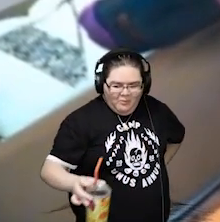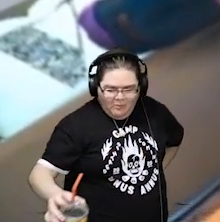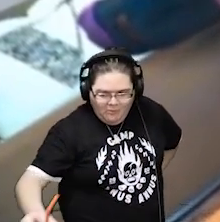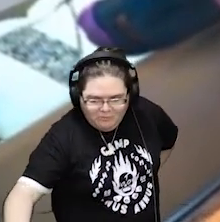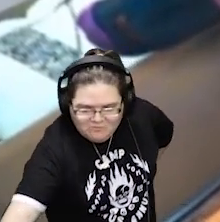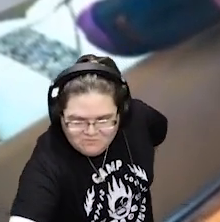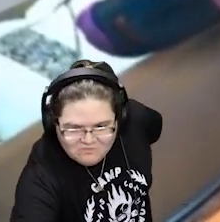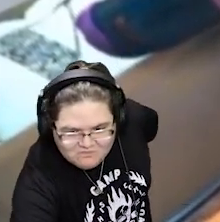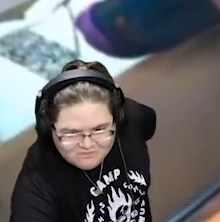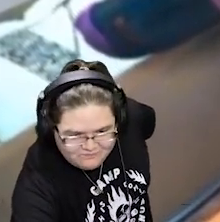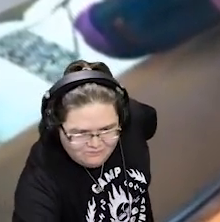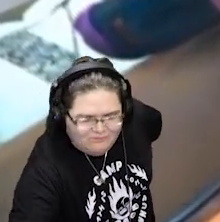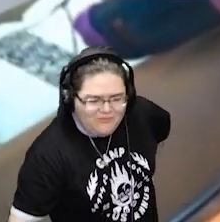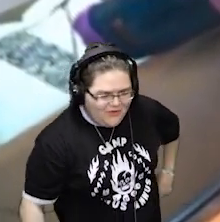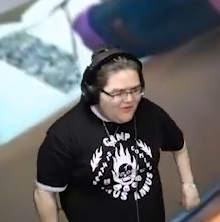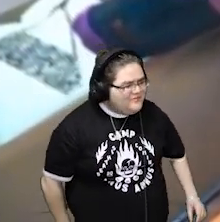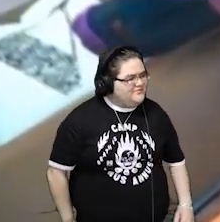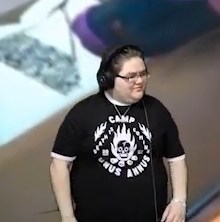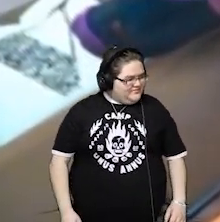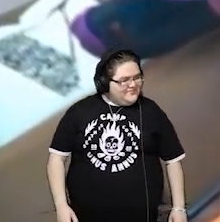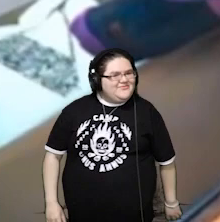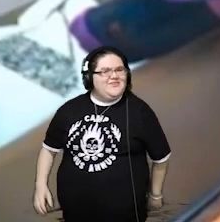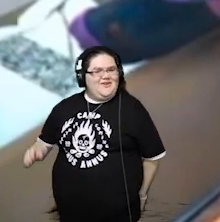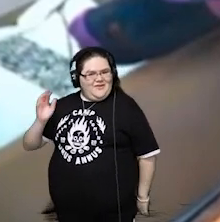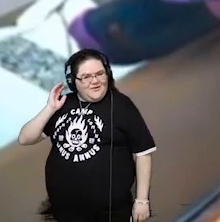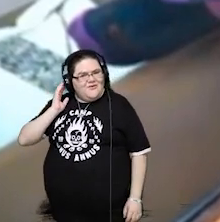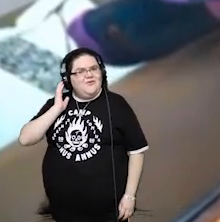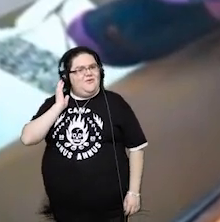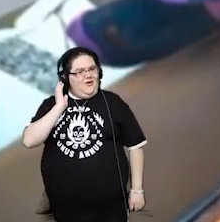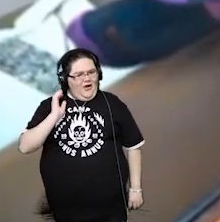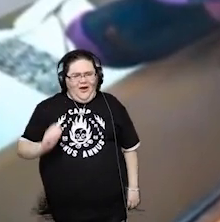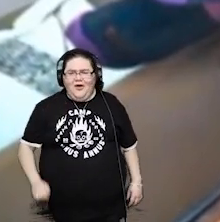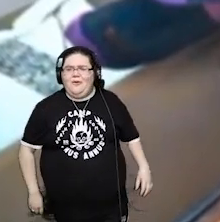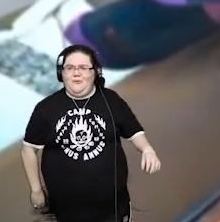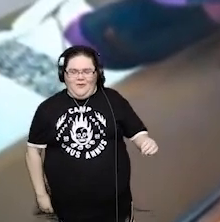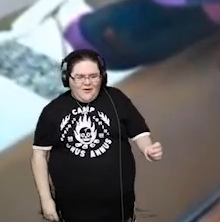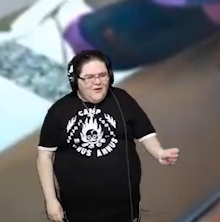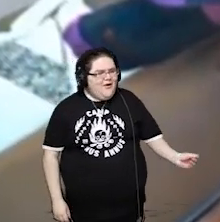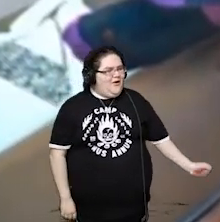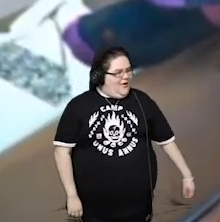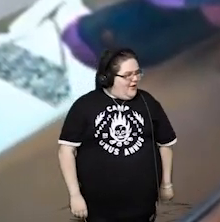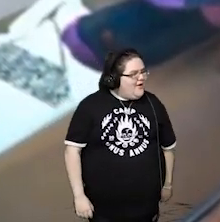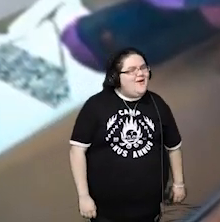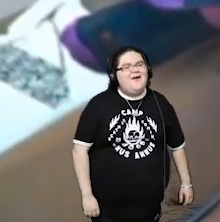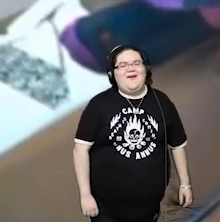KSI, you dumb fat meek. Your mat, looking like a weird freak. You got money,